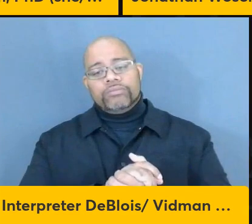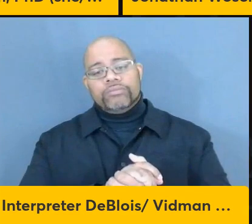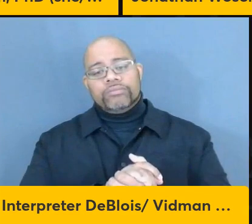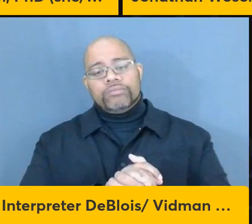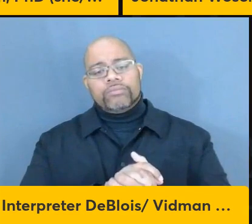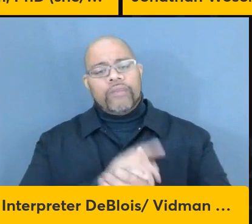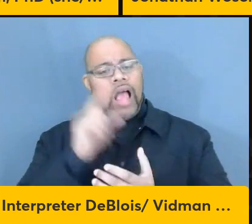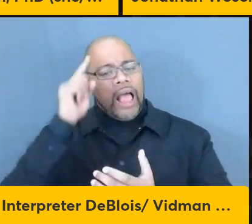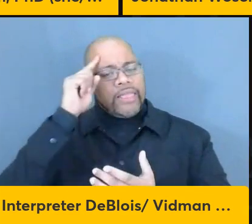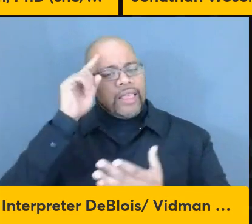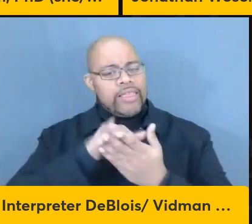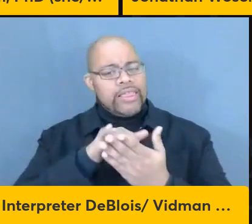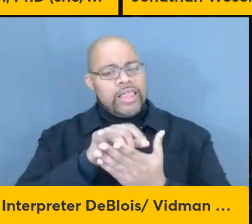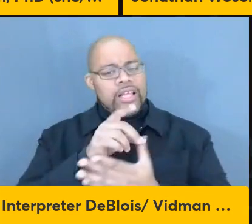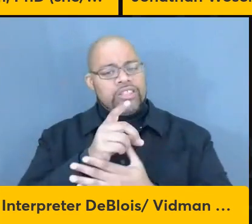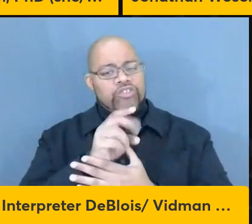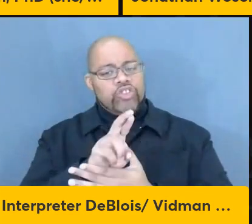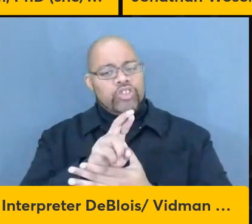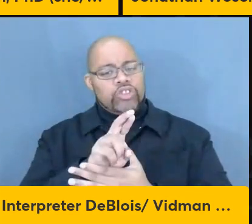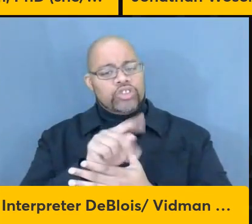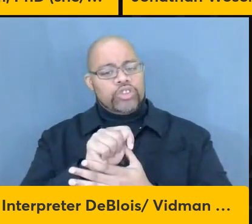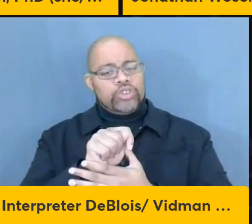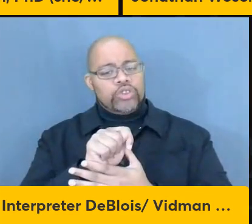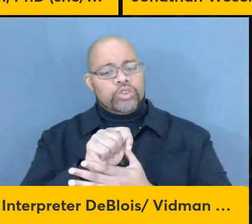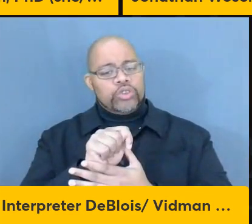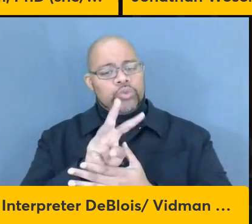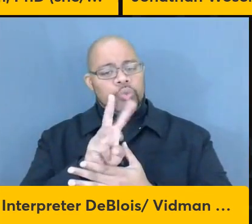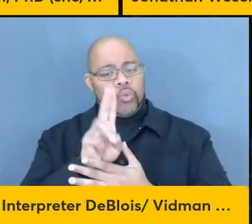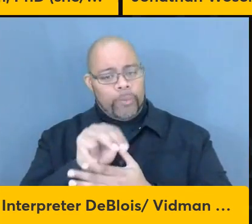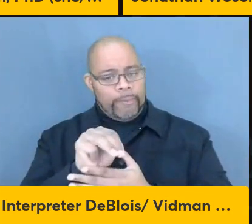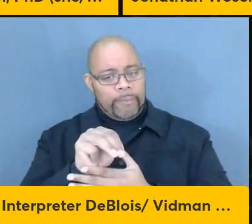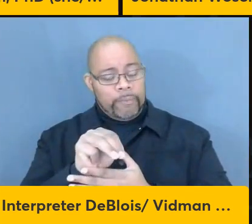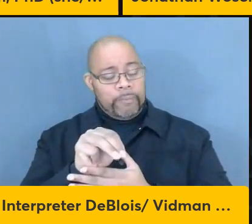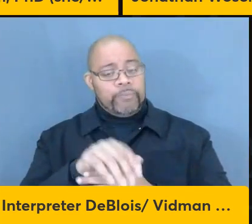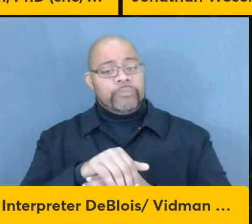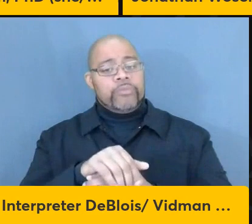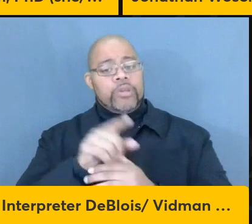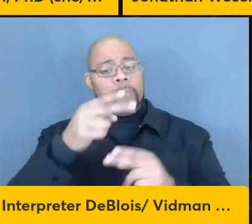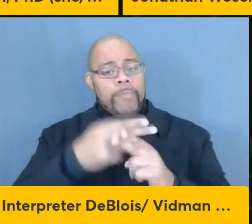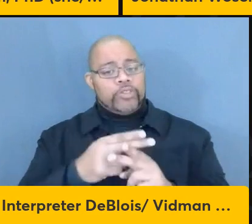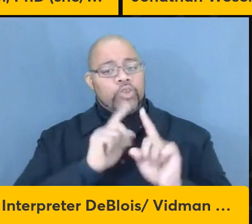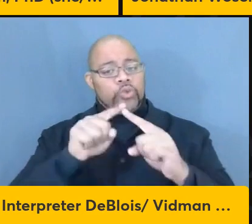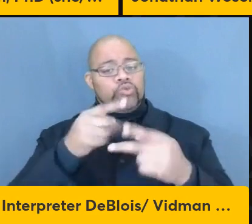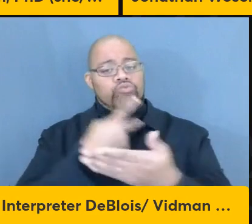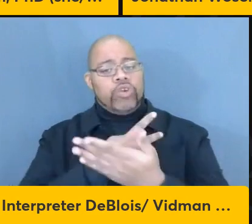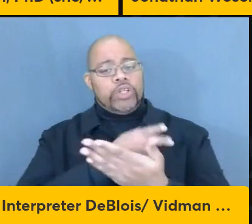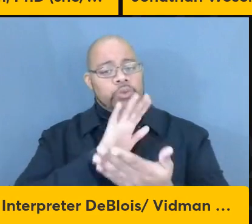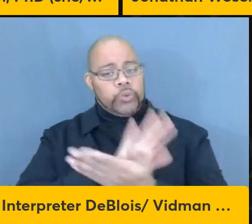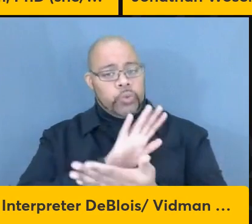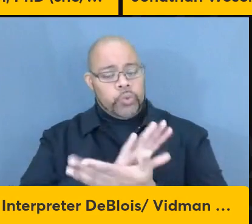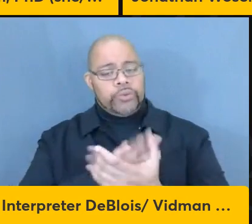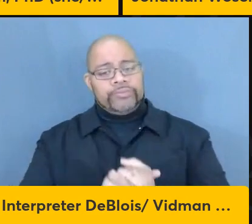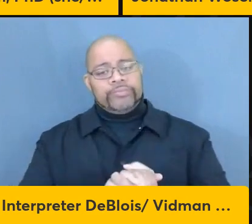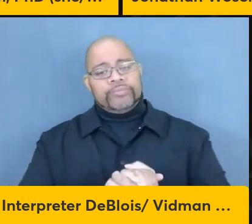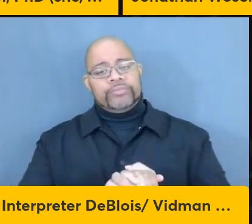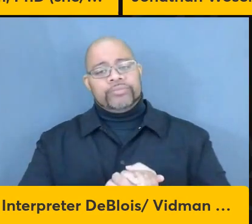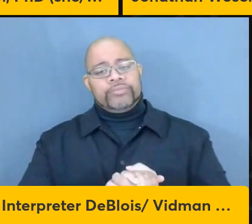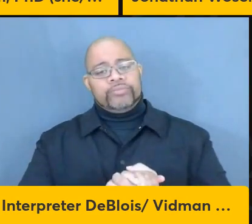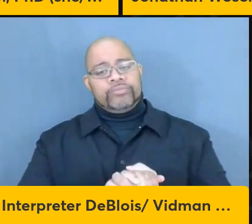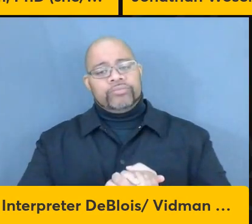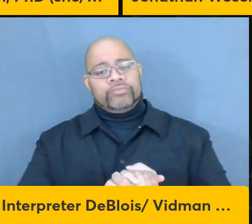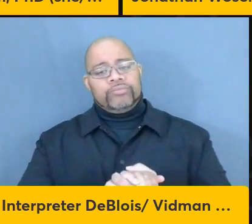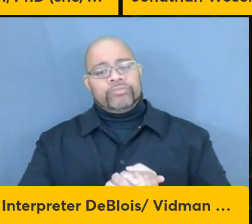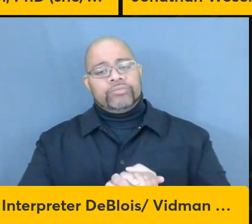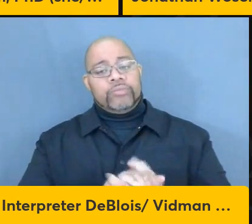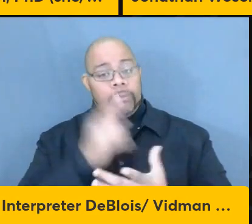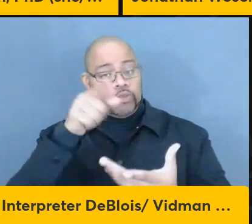I think Dr. Chum, if I'm saying that your name correctly, you mentioned going into graduate school, sort